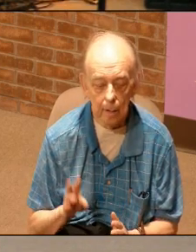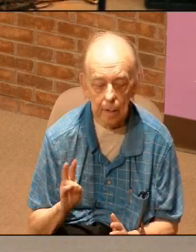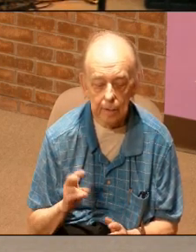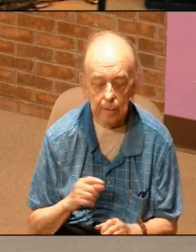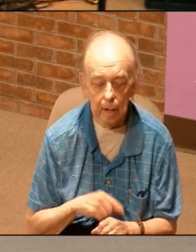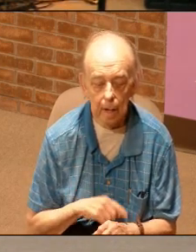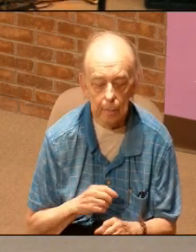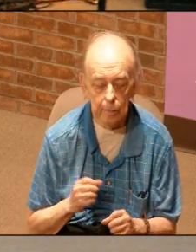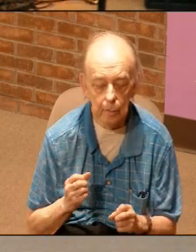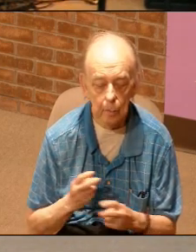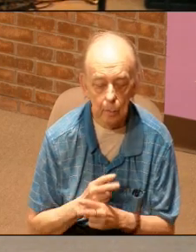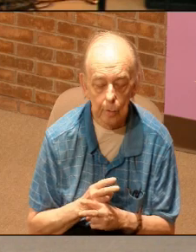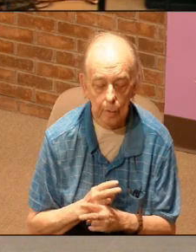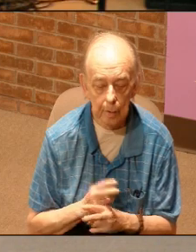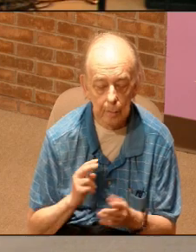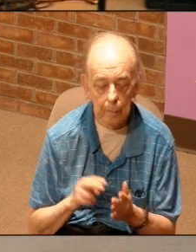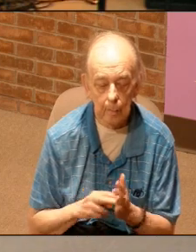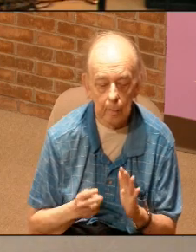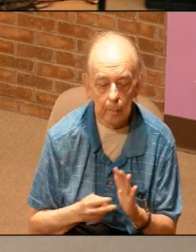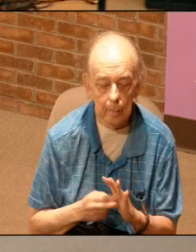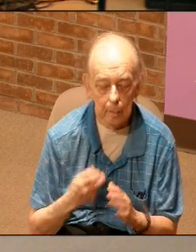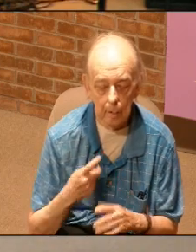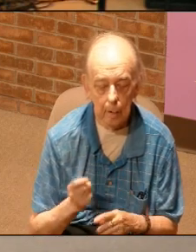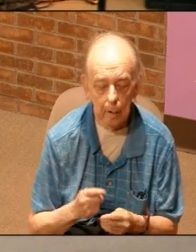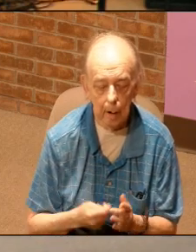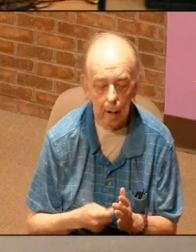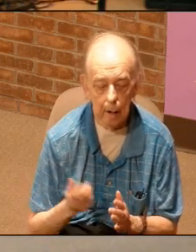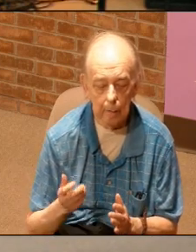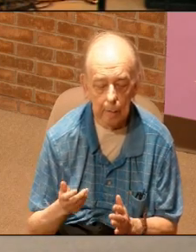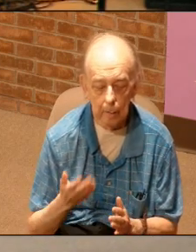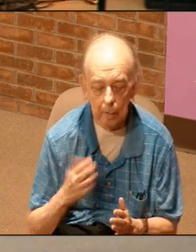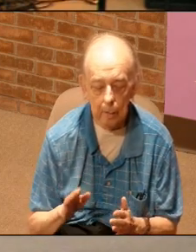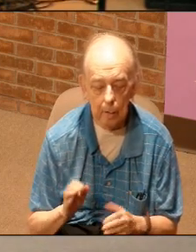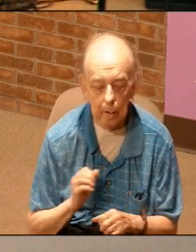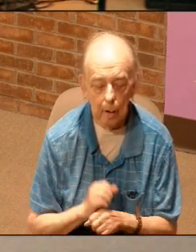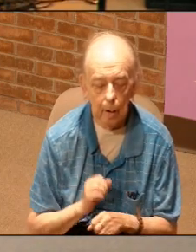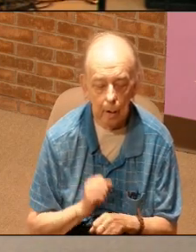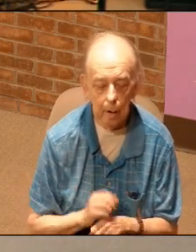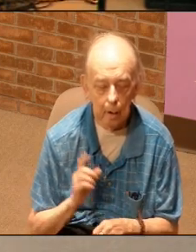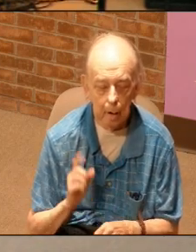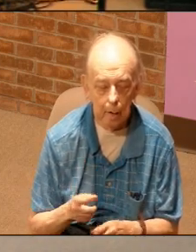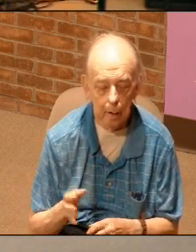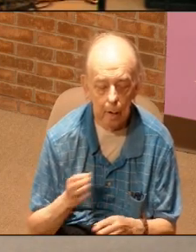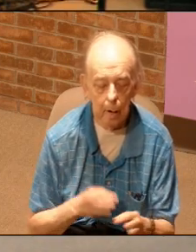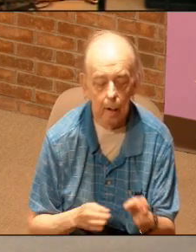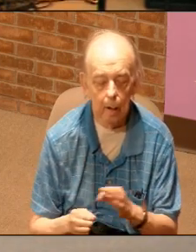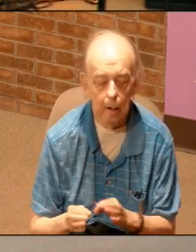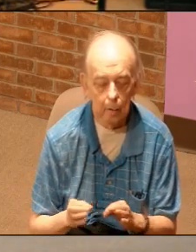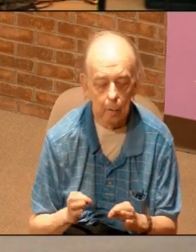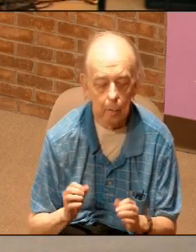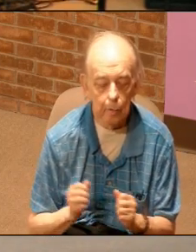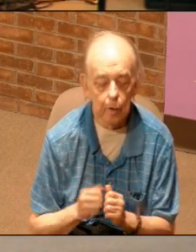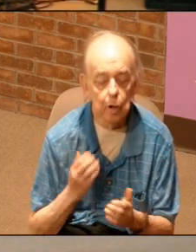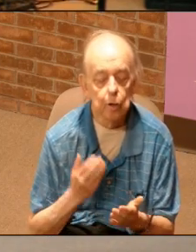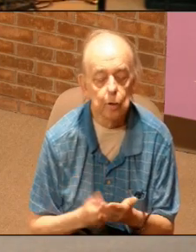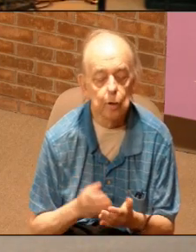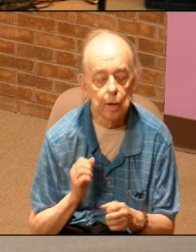worse. What it means is this. If you're trying to get rid of a bad habit, you need to replace it with a good